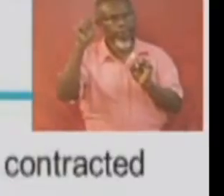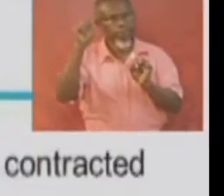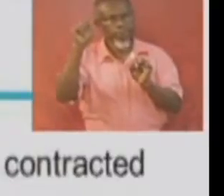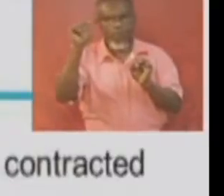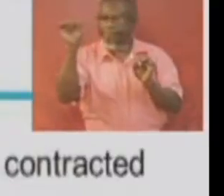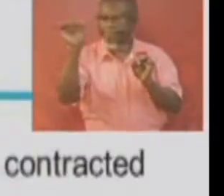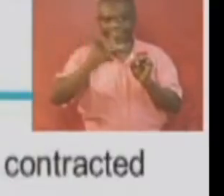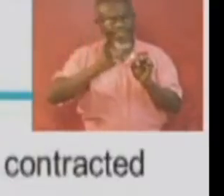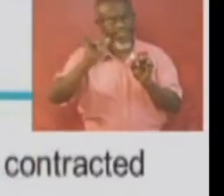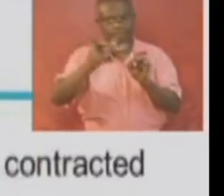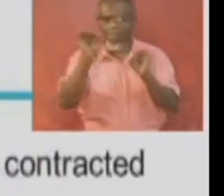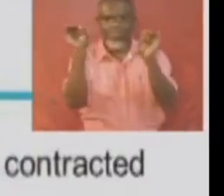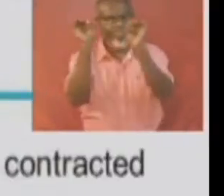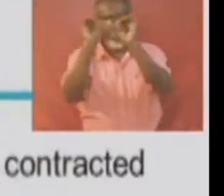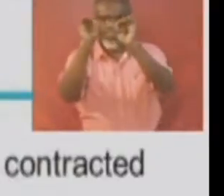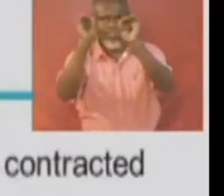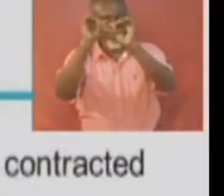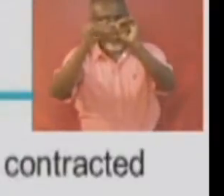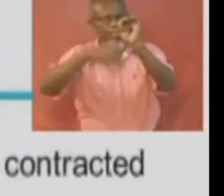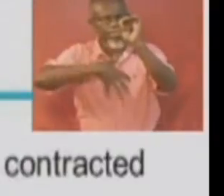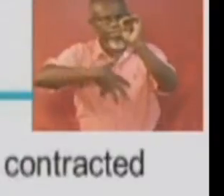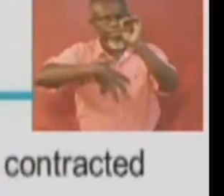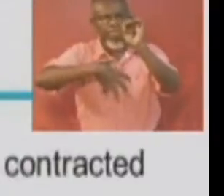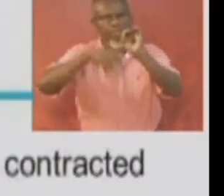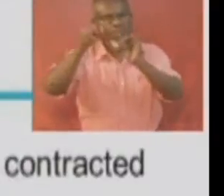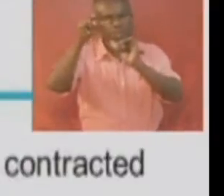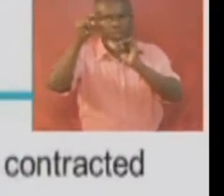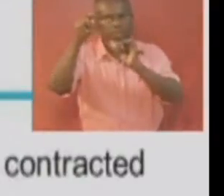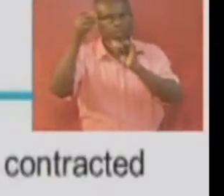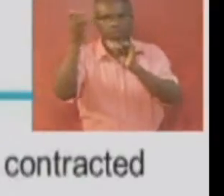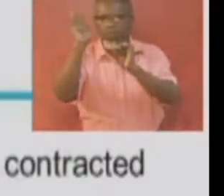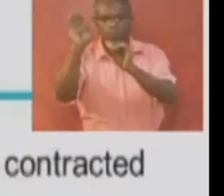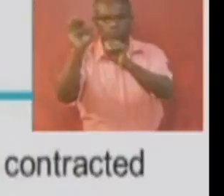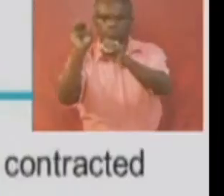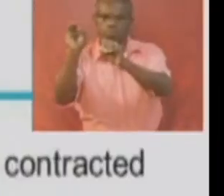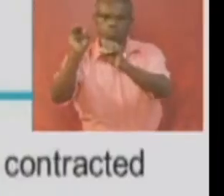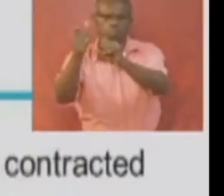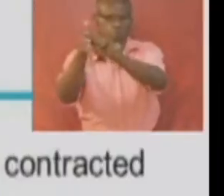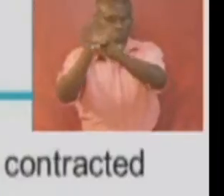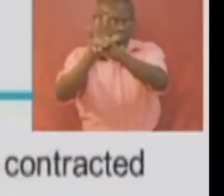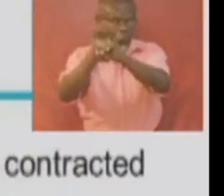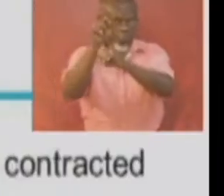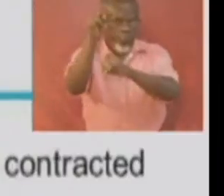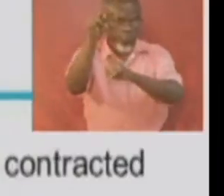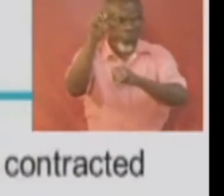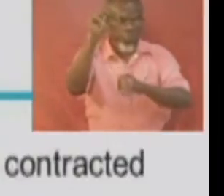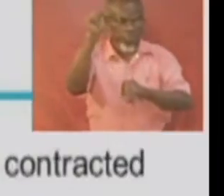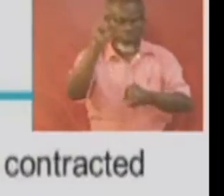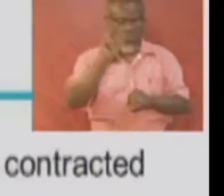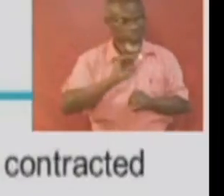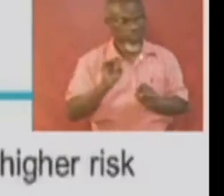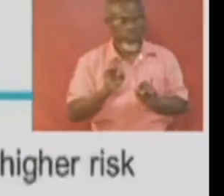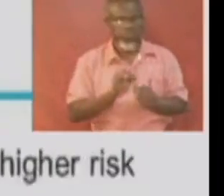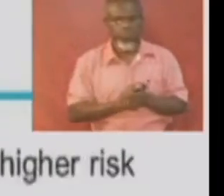have been no pregnant women with COVID-19. Can I have the next slide, please?